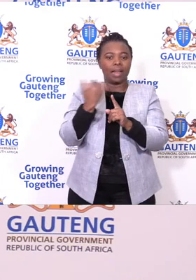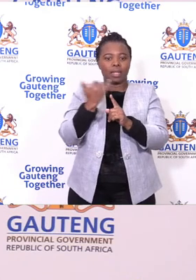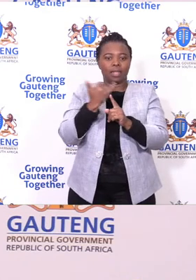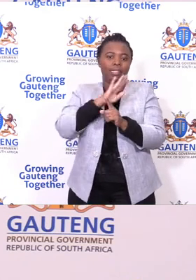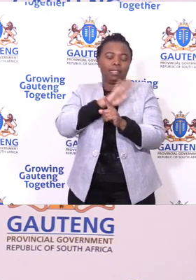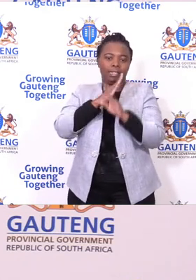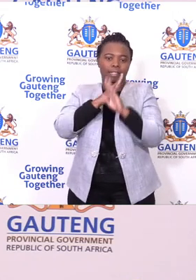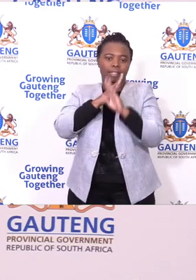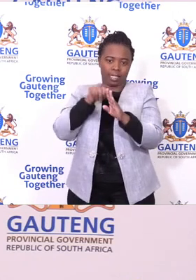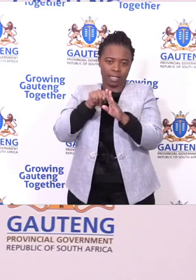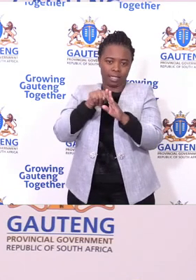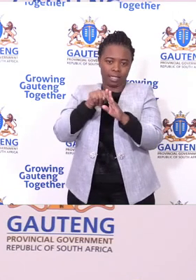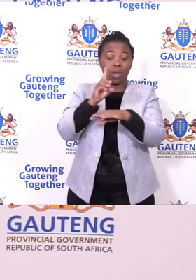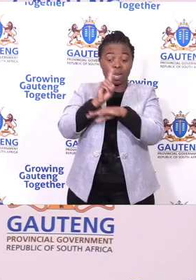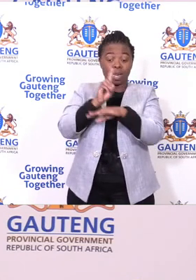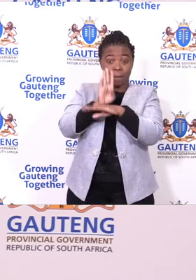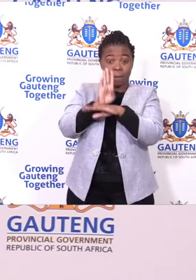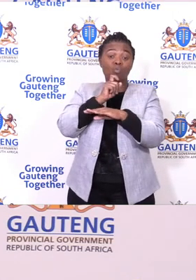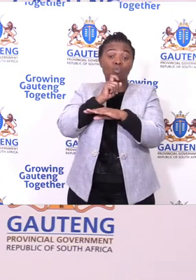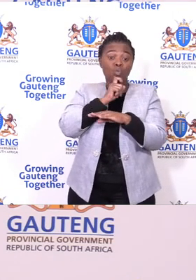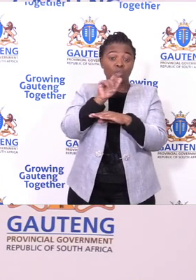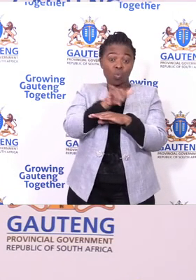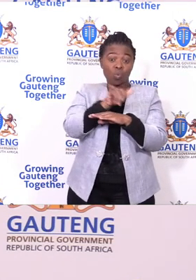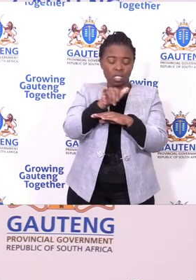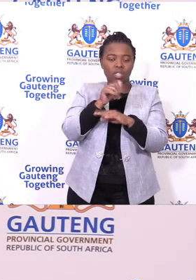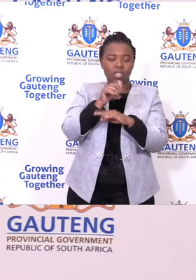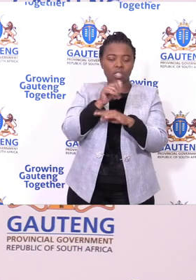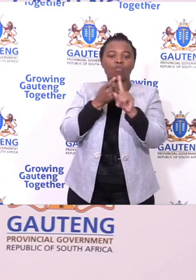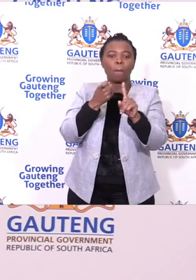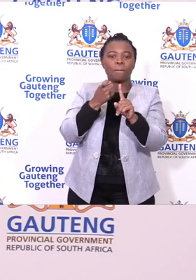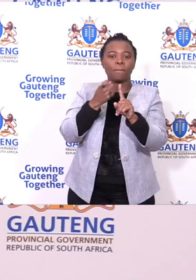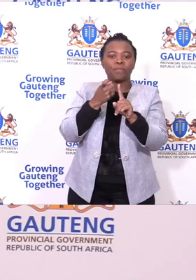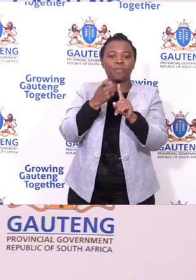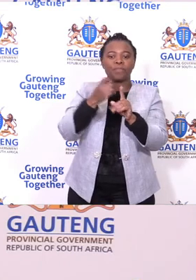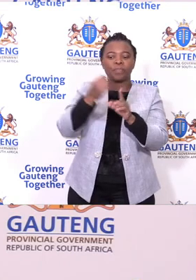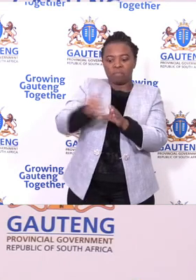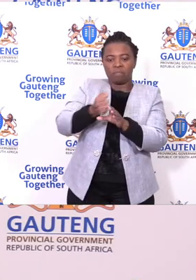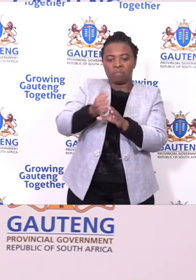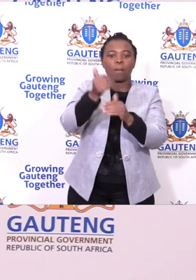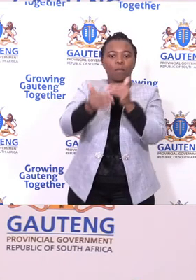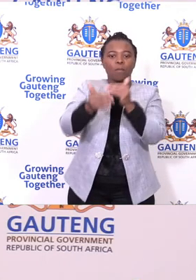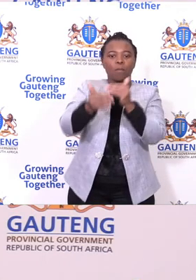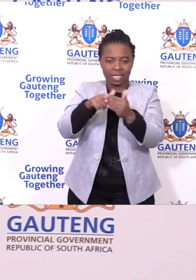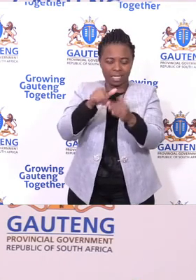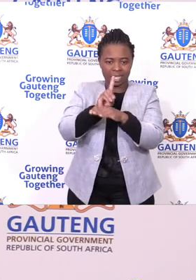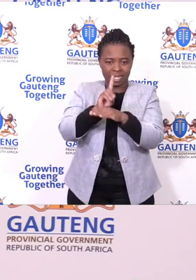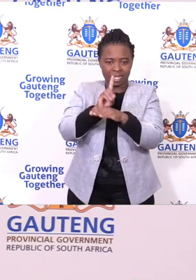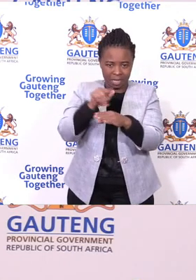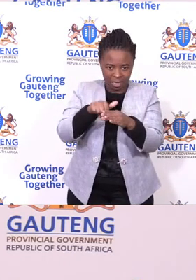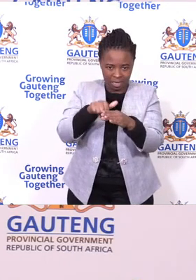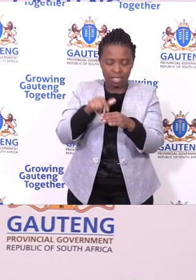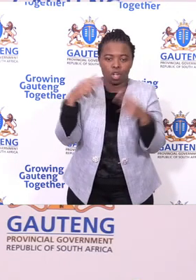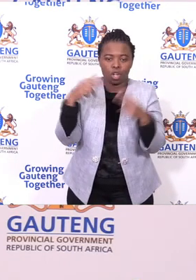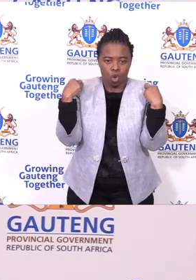happen. The database that we have used, it's a database that comes from our e-recruiting process. It's a database that we have used from